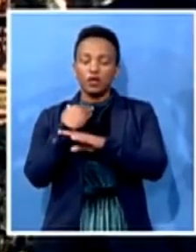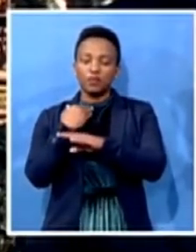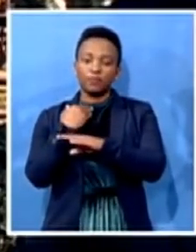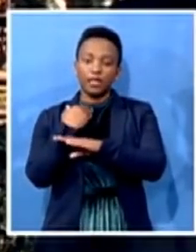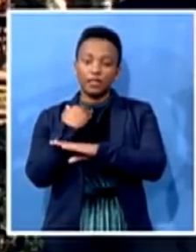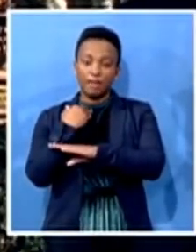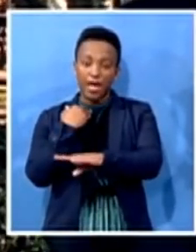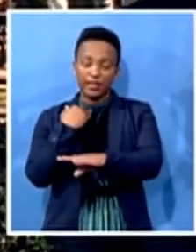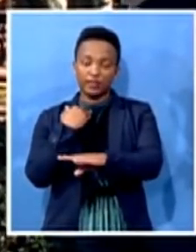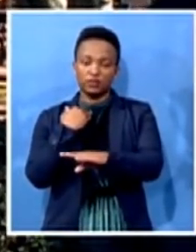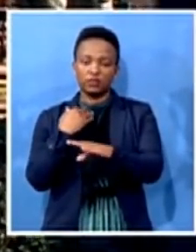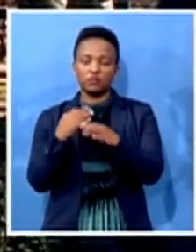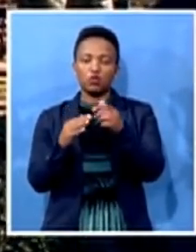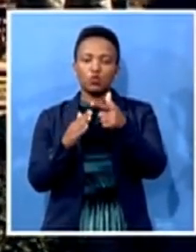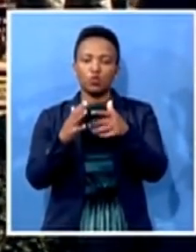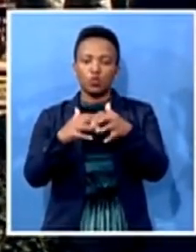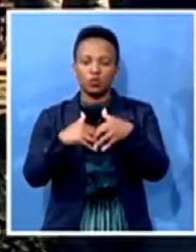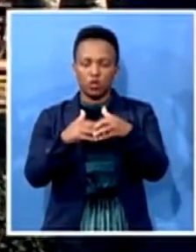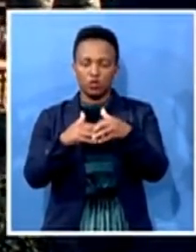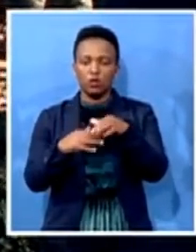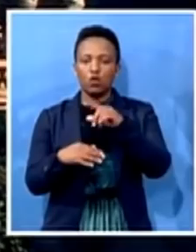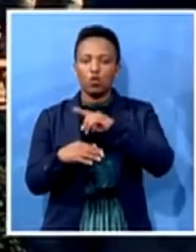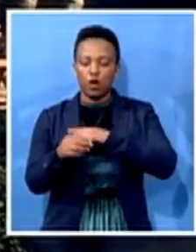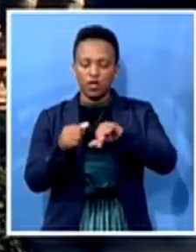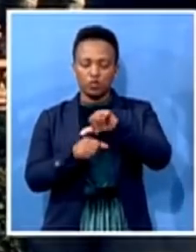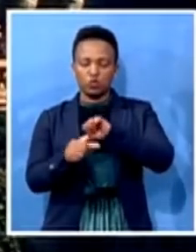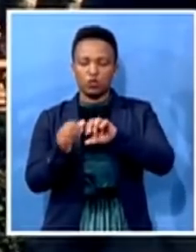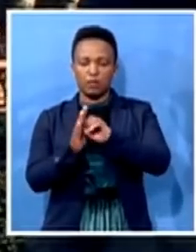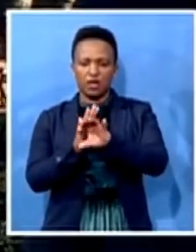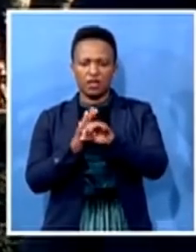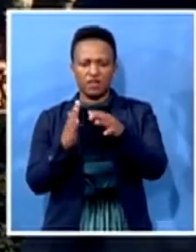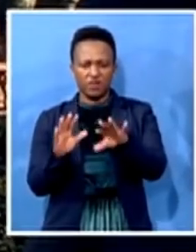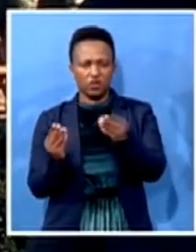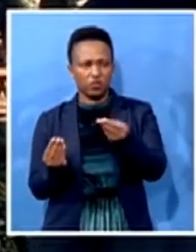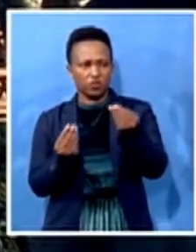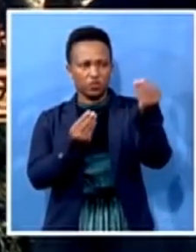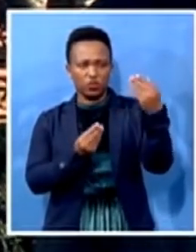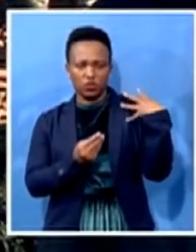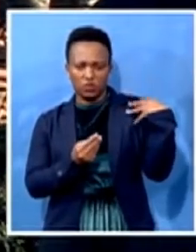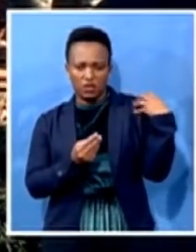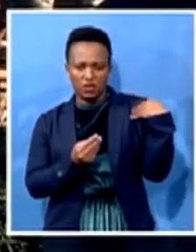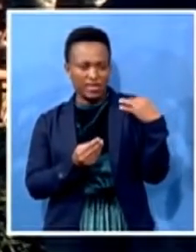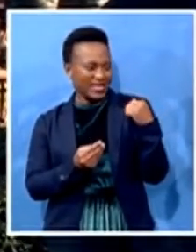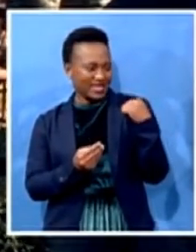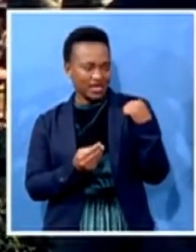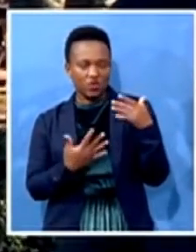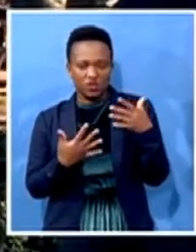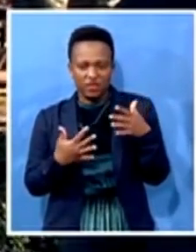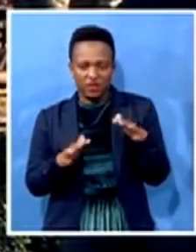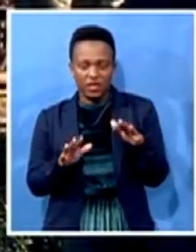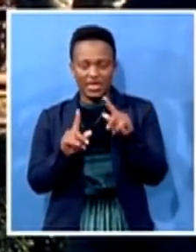was escalated to the minister. Yesterday, we dispatched a team from the MEC's office to the